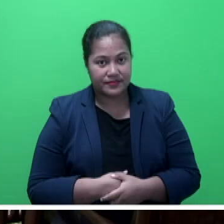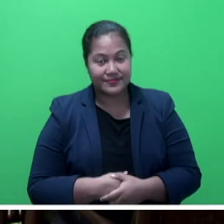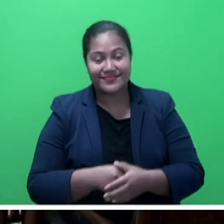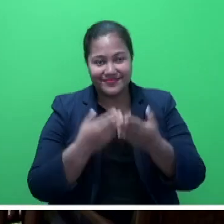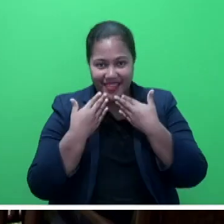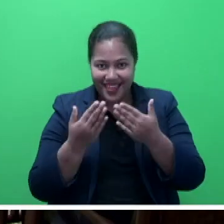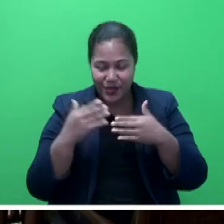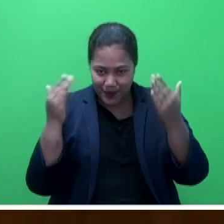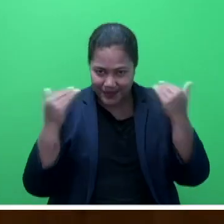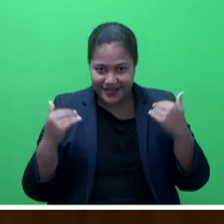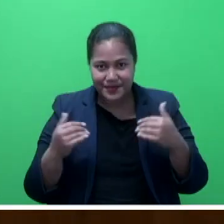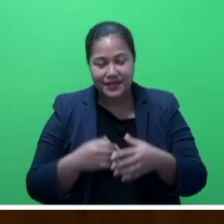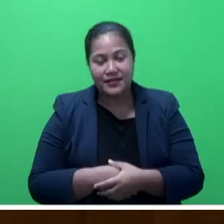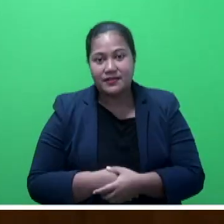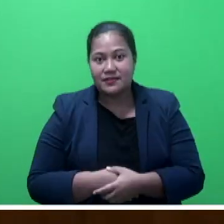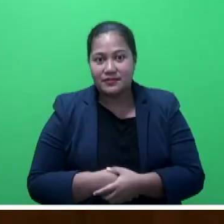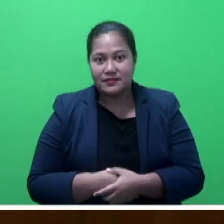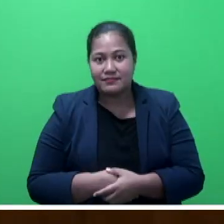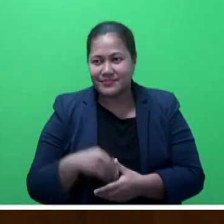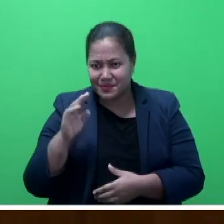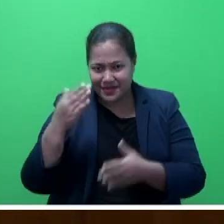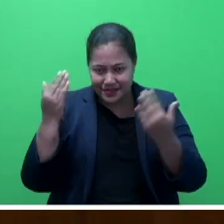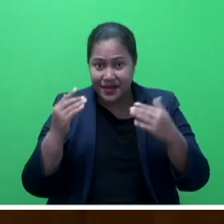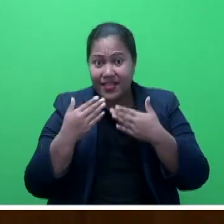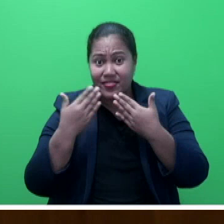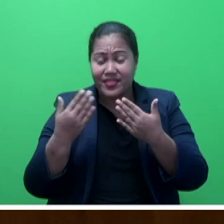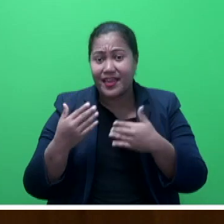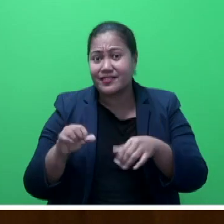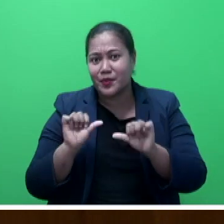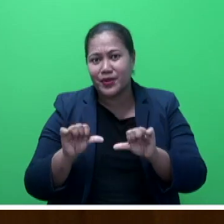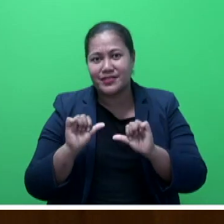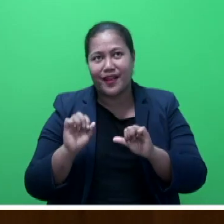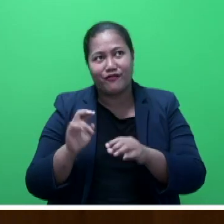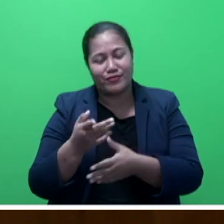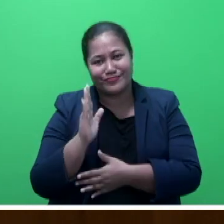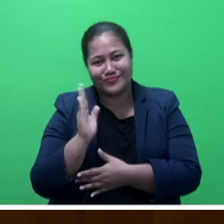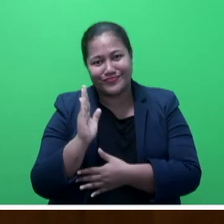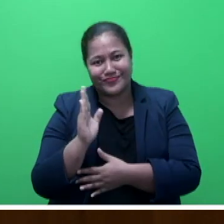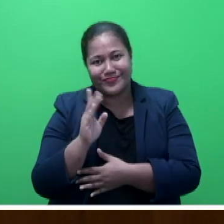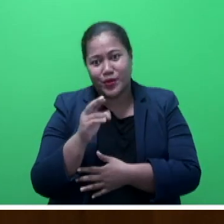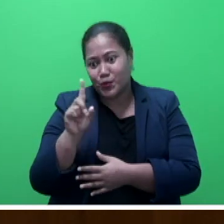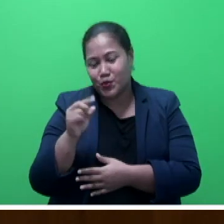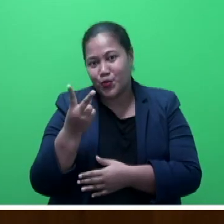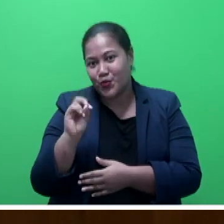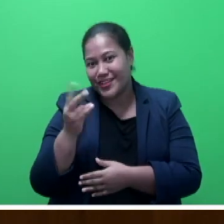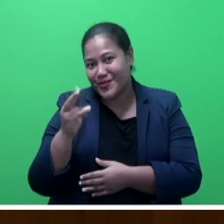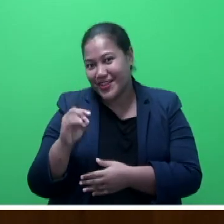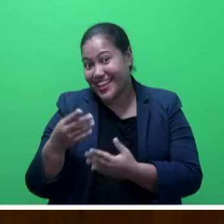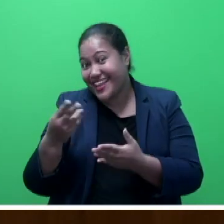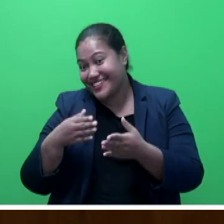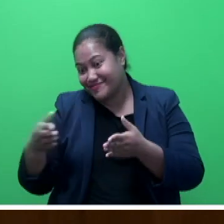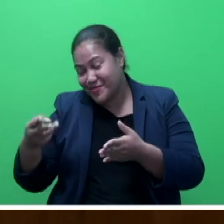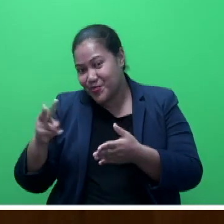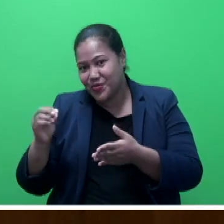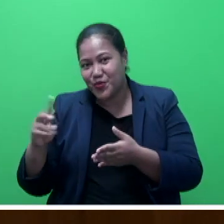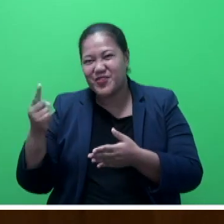Thank you, Mr. Speaker. Mr. Speaker, I thank His Excellency for his gracious address opening the 2020-2021 session